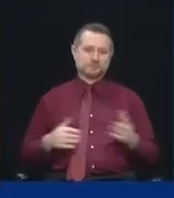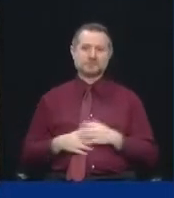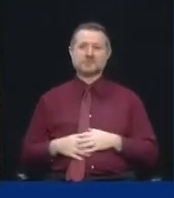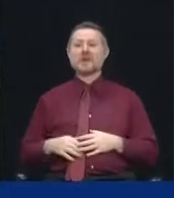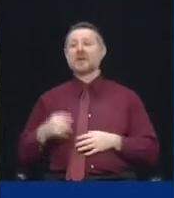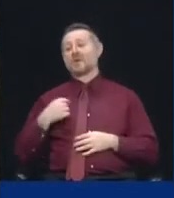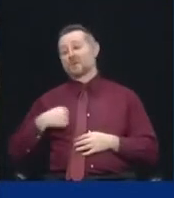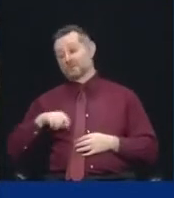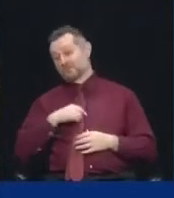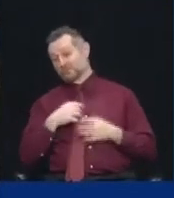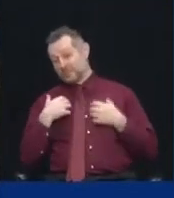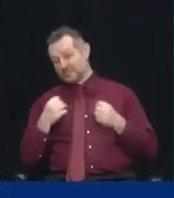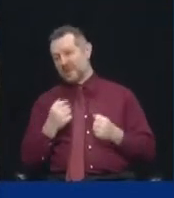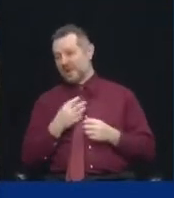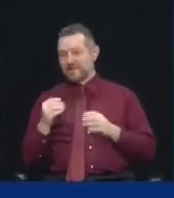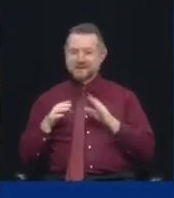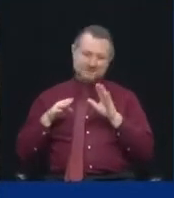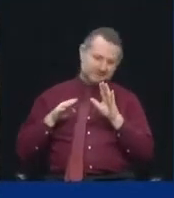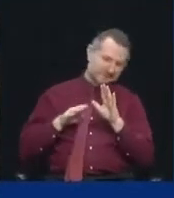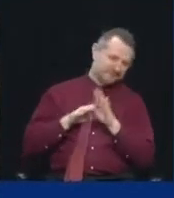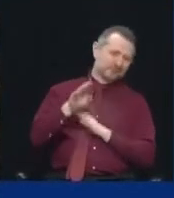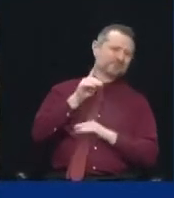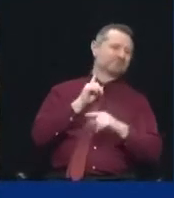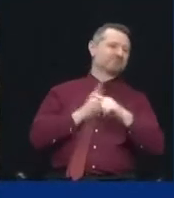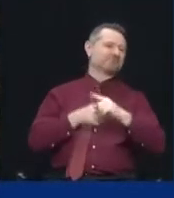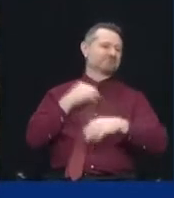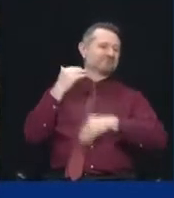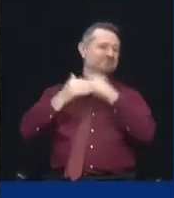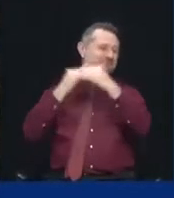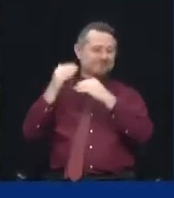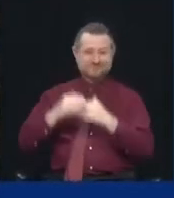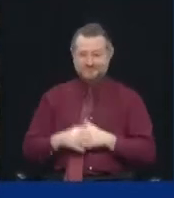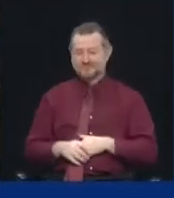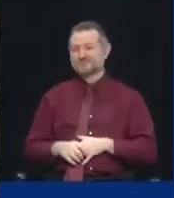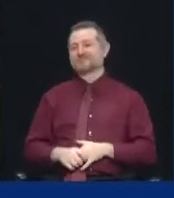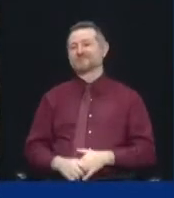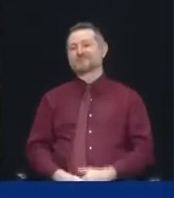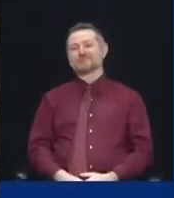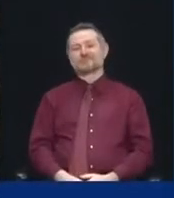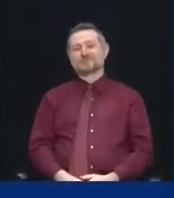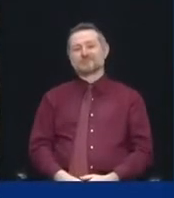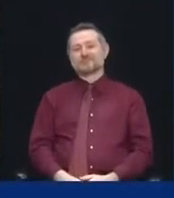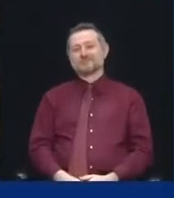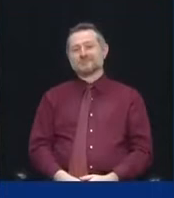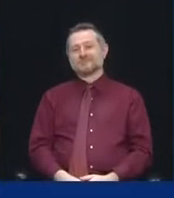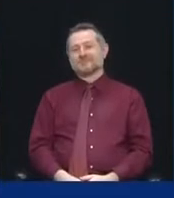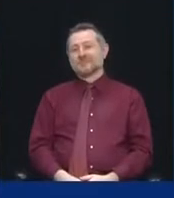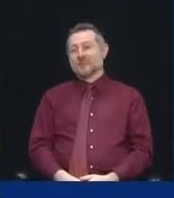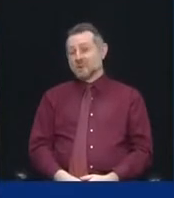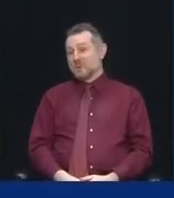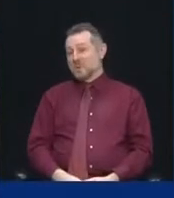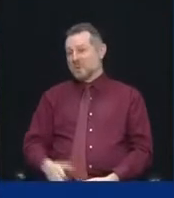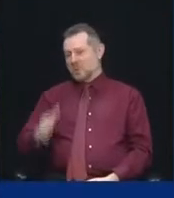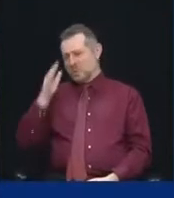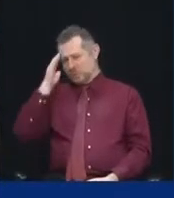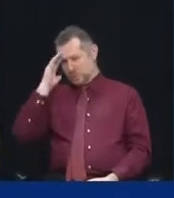our resurgence. So it was, I know, I've been told that it's probably one of the best